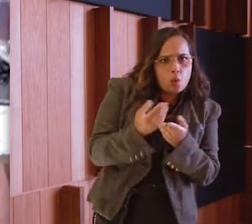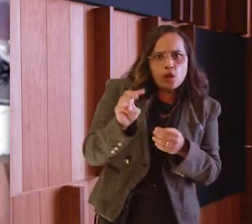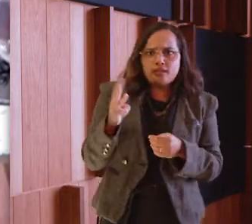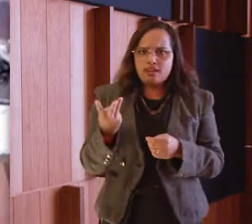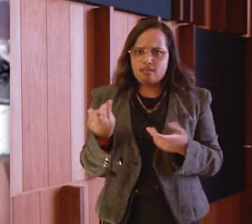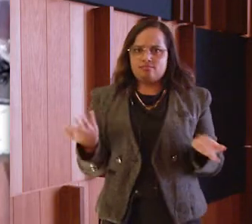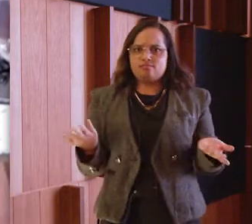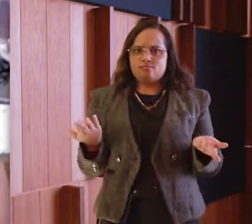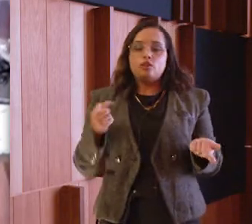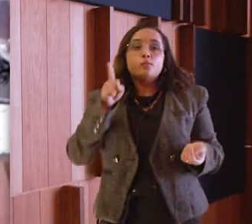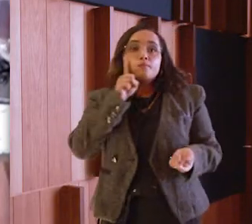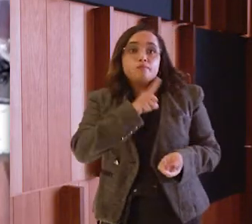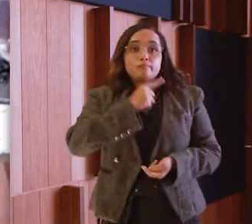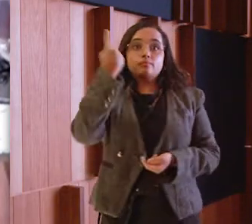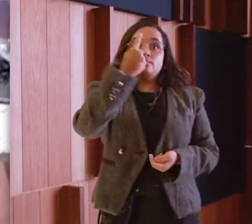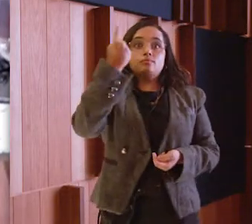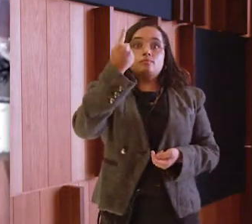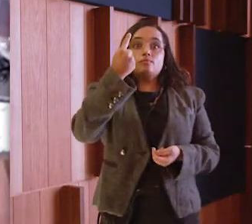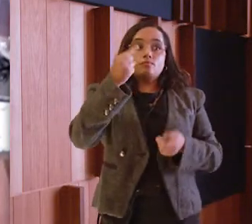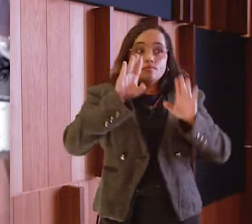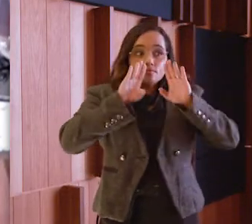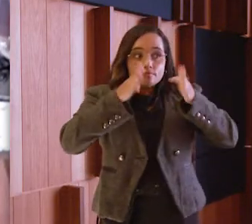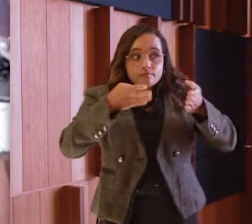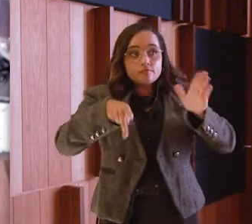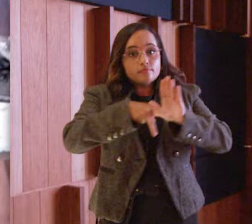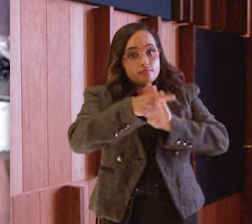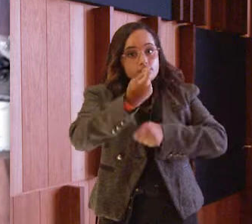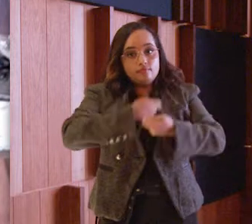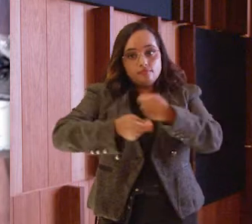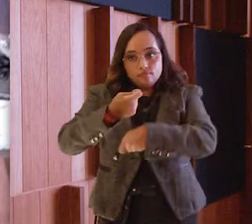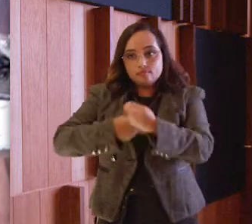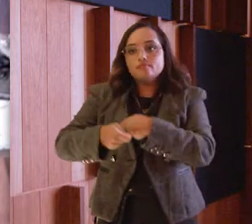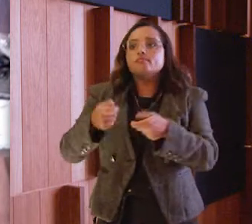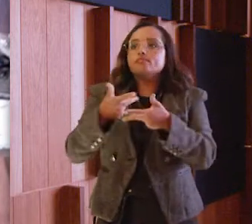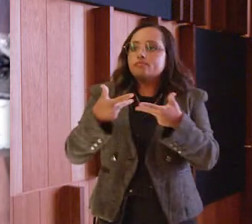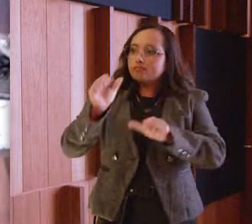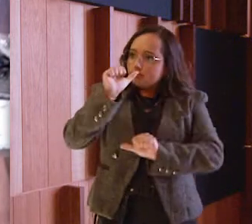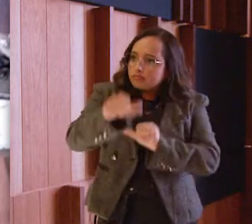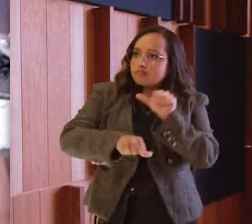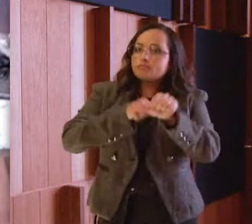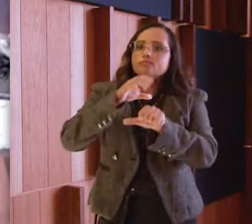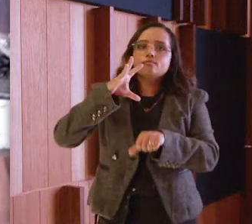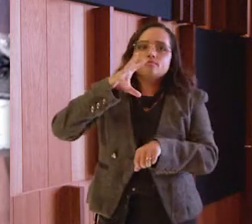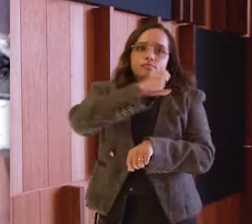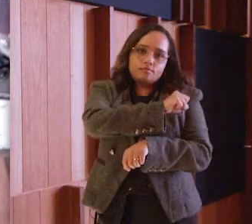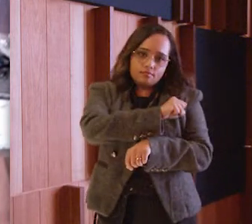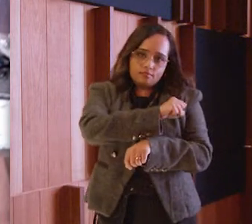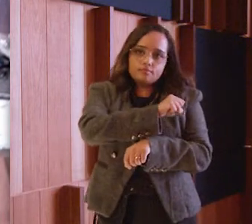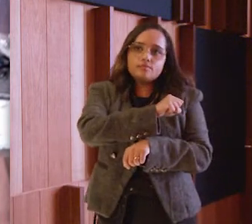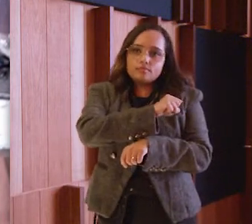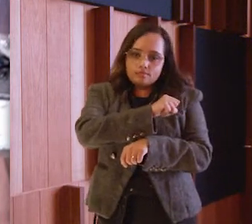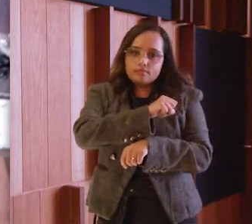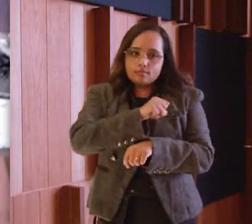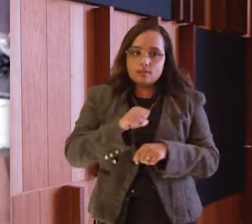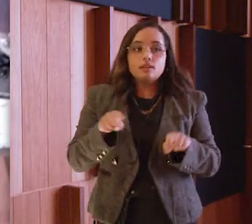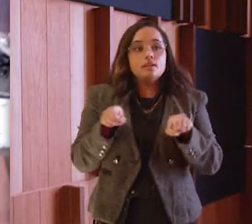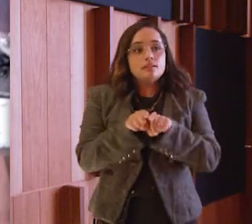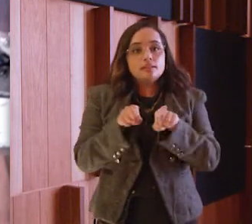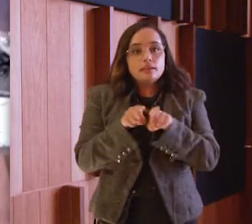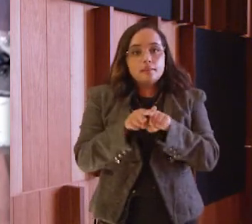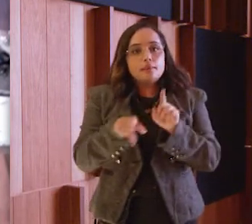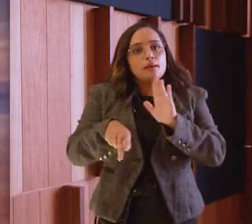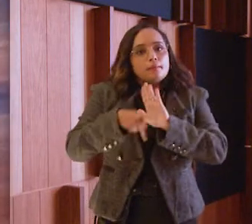Huge investments flowing to the United States. And things are shifting. Many of our clients are diversifying their supply chains around China, going to